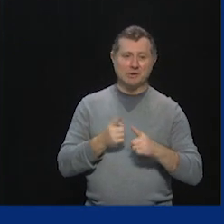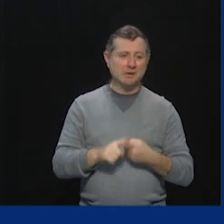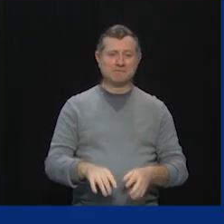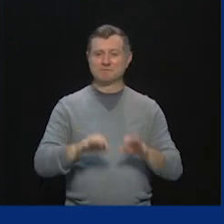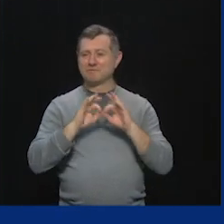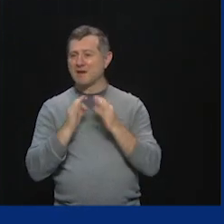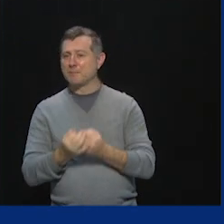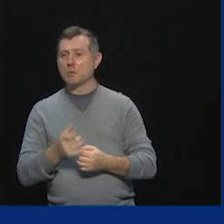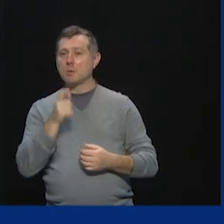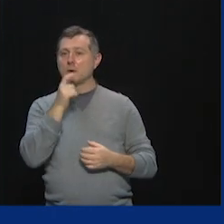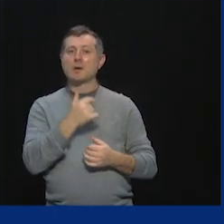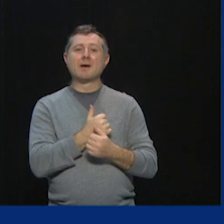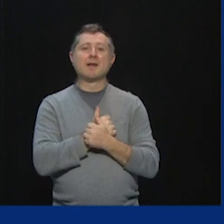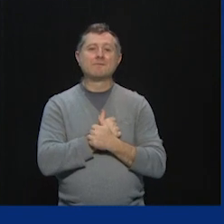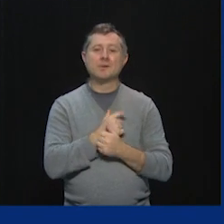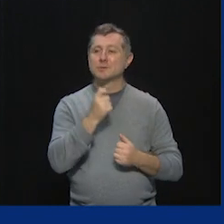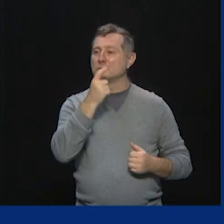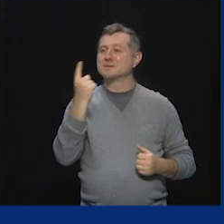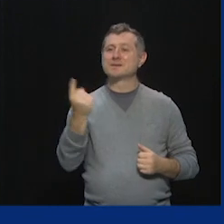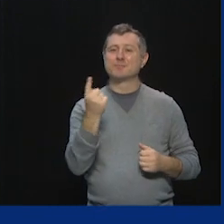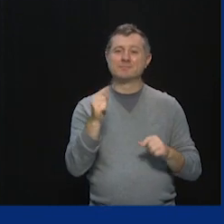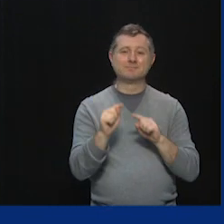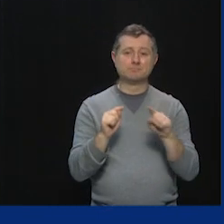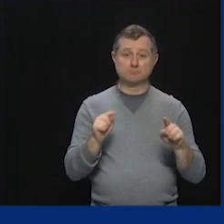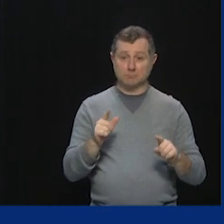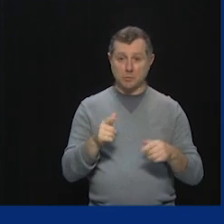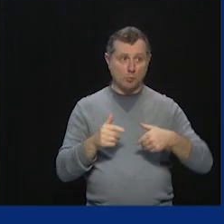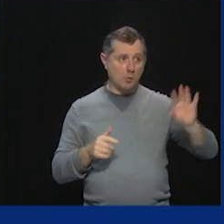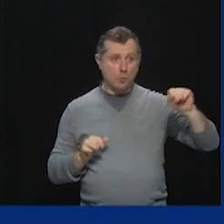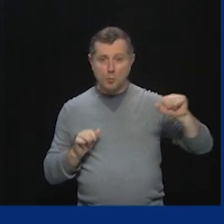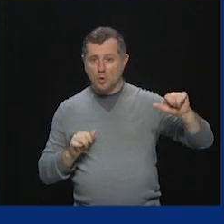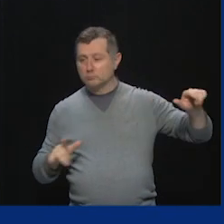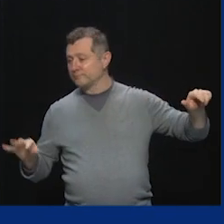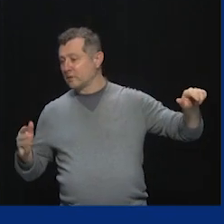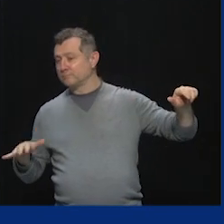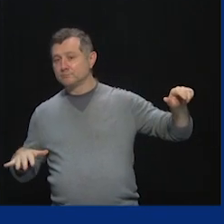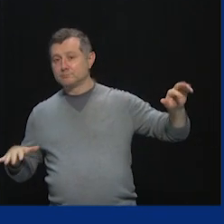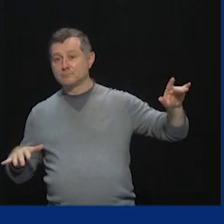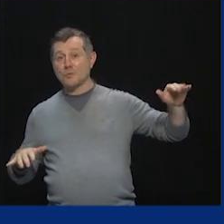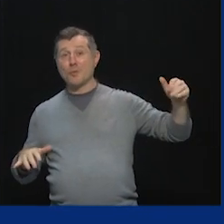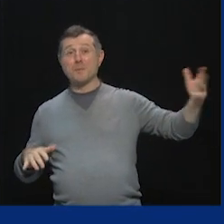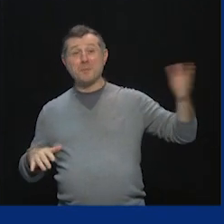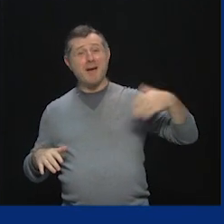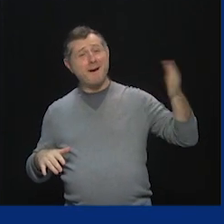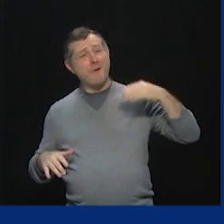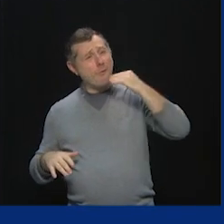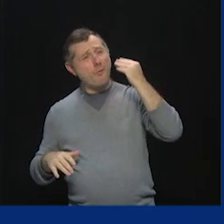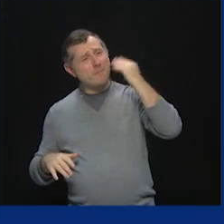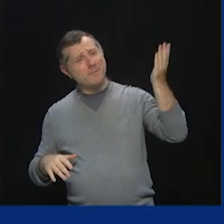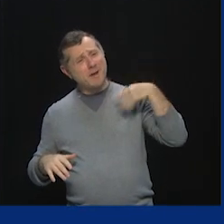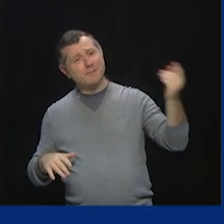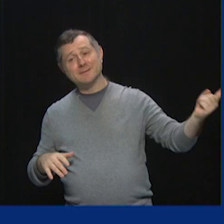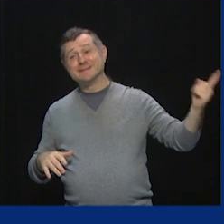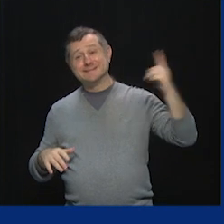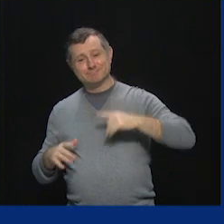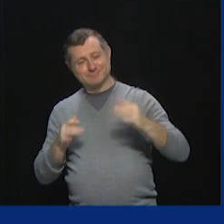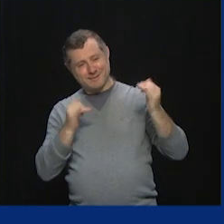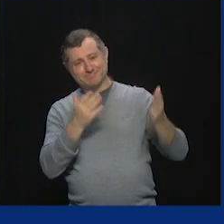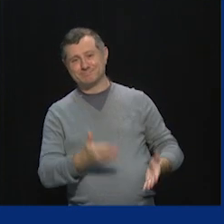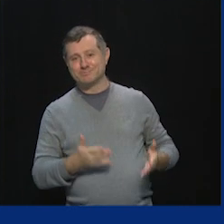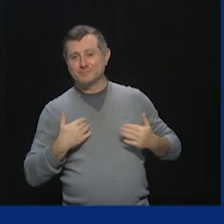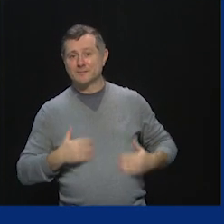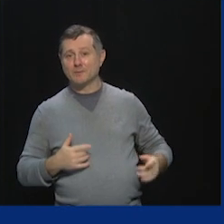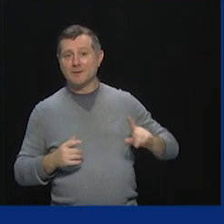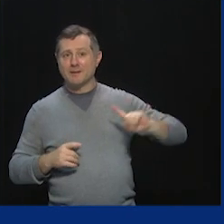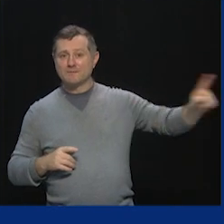day, you want them to come home in the same condition from which they left that morning. Governor, by implementing the HERO Act, you will help